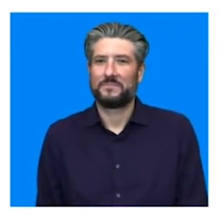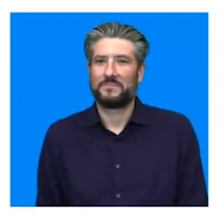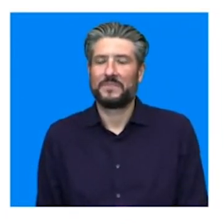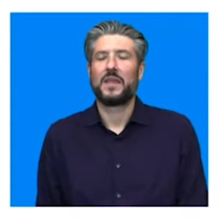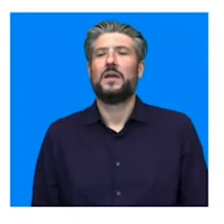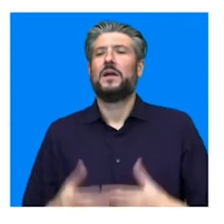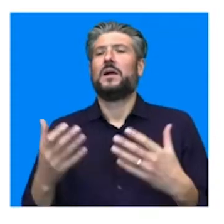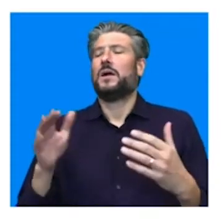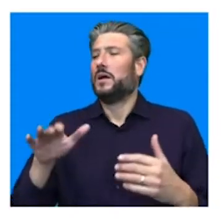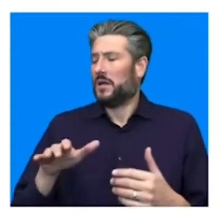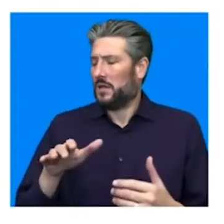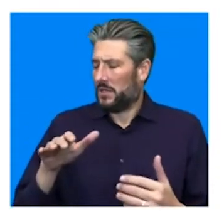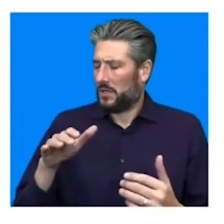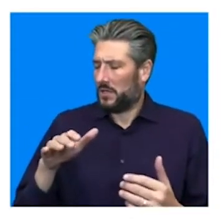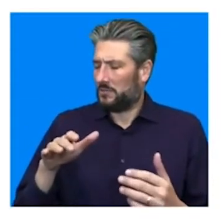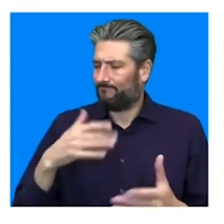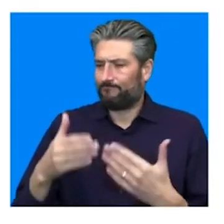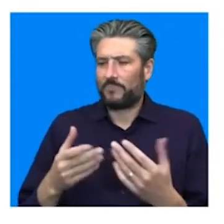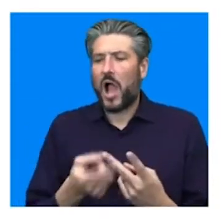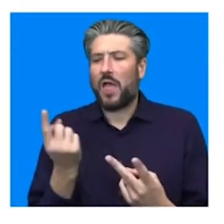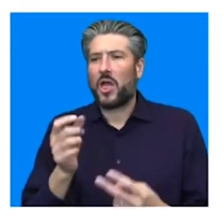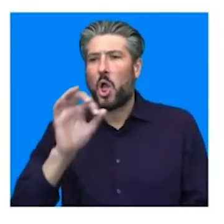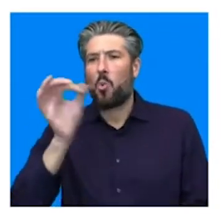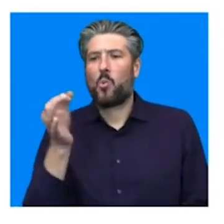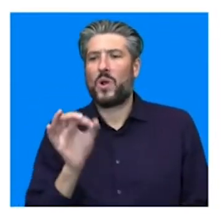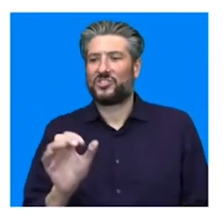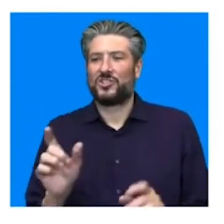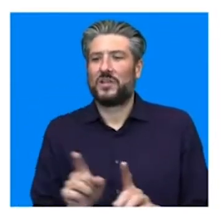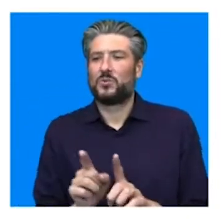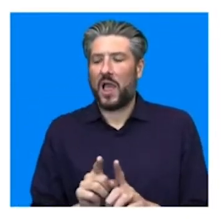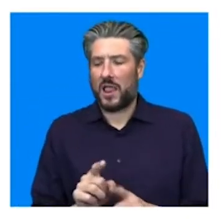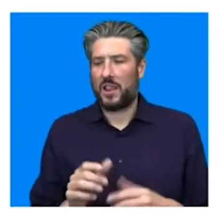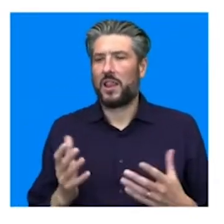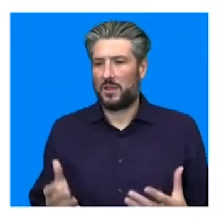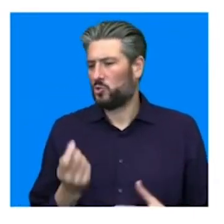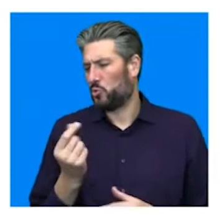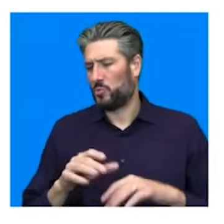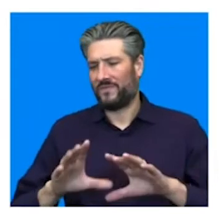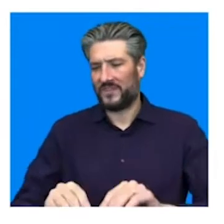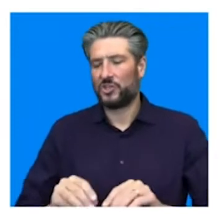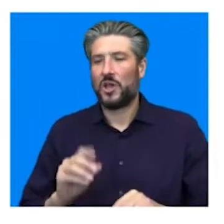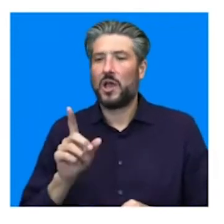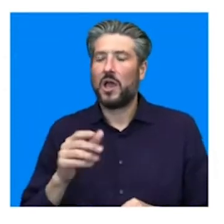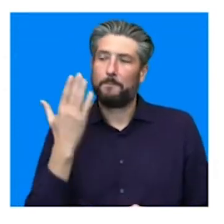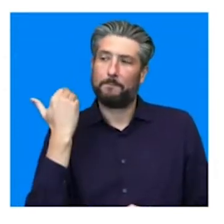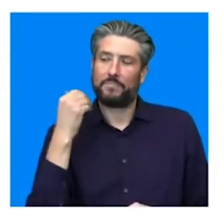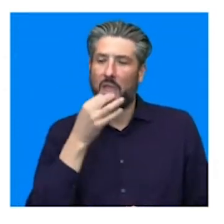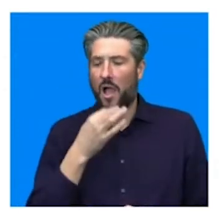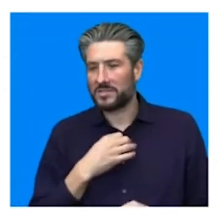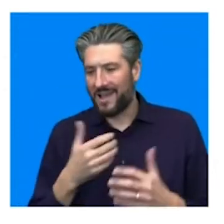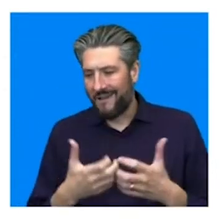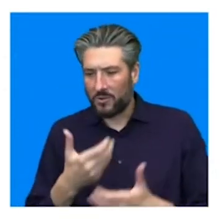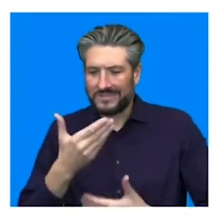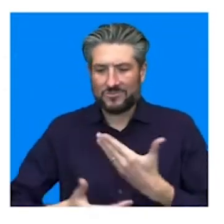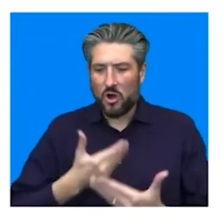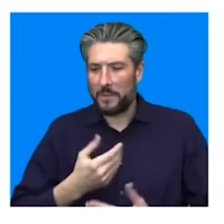other question. But actually, I've kind of, we've got to end up in a little while. But we at the beginning we were asked to describe ourselves for the people that can't